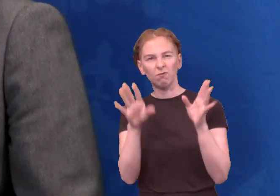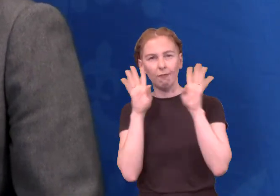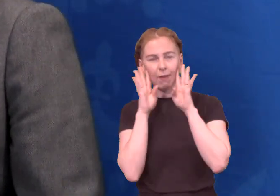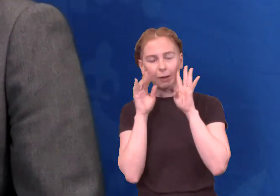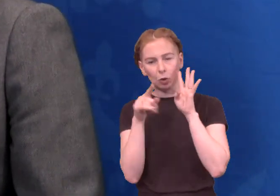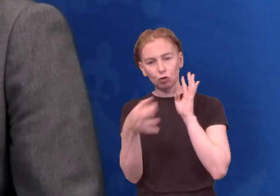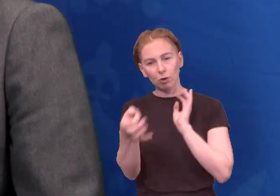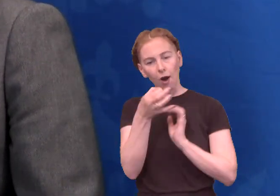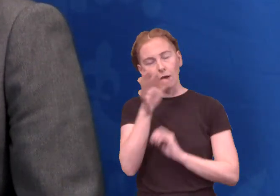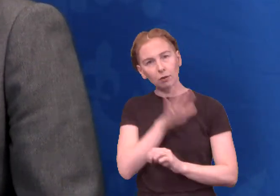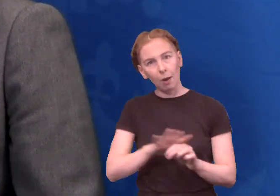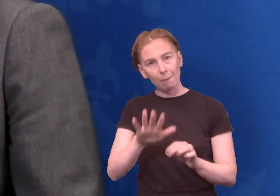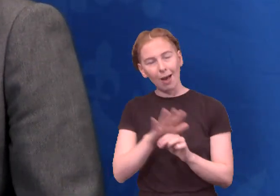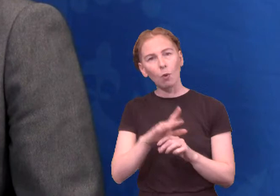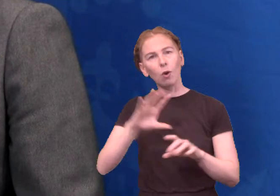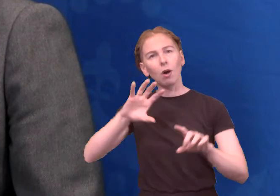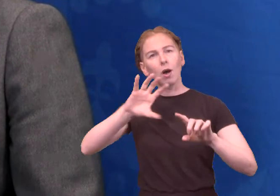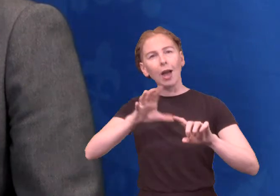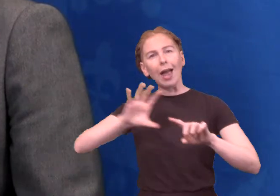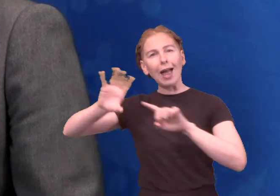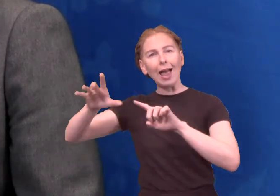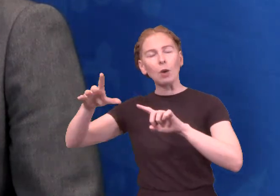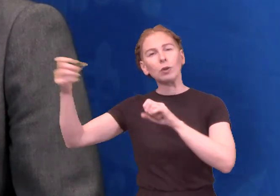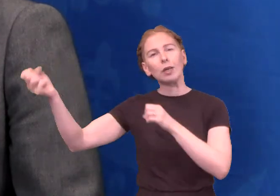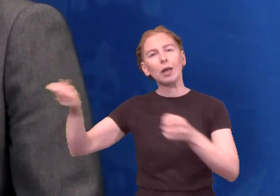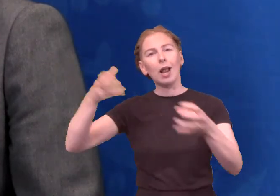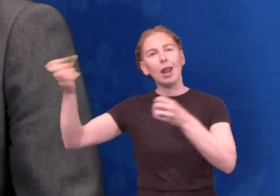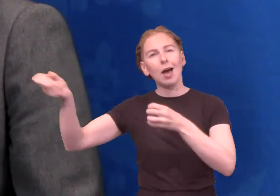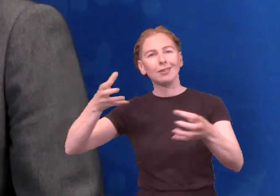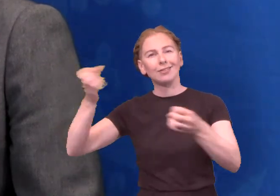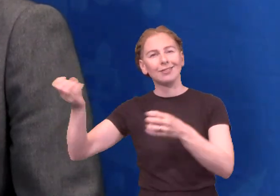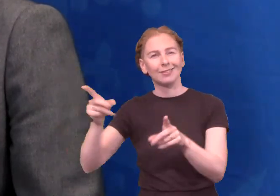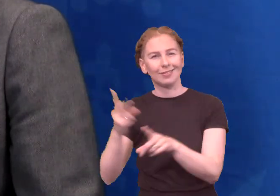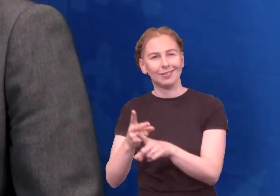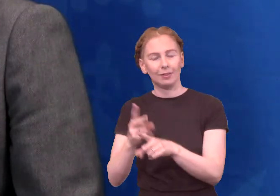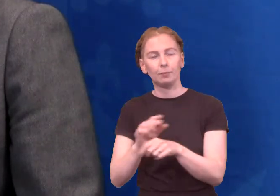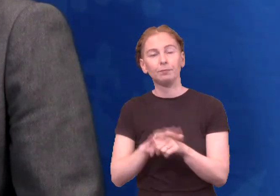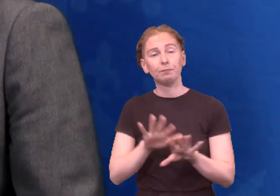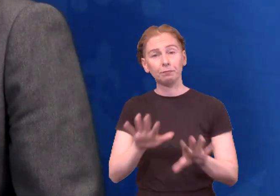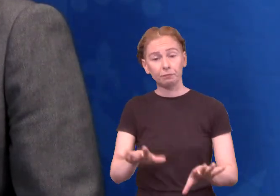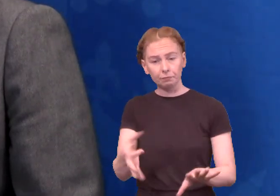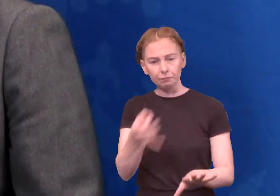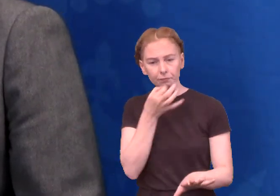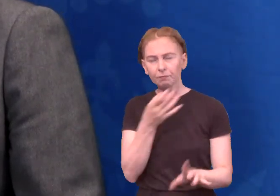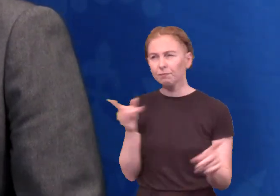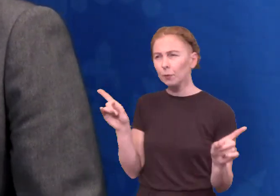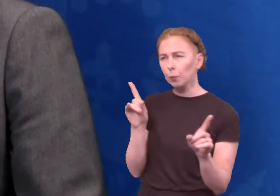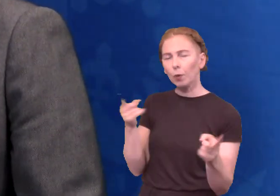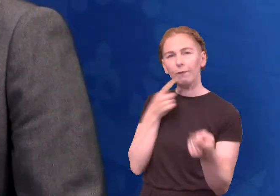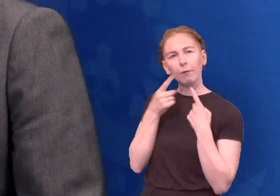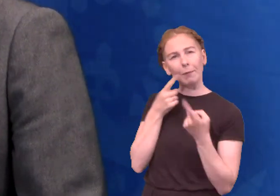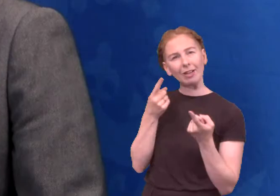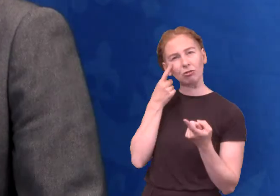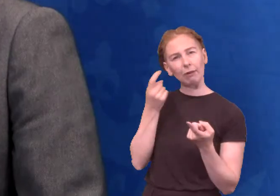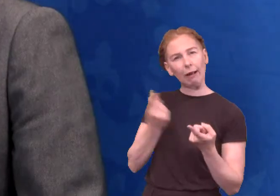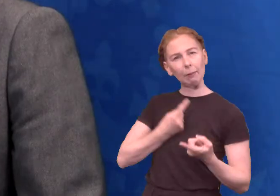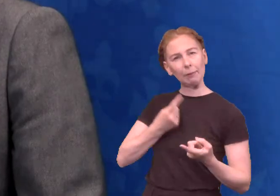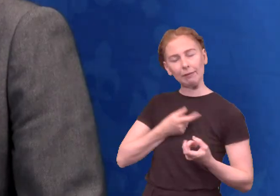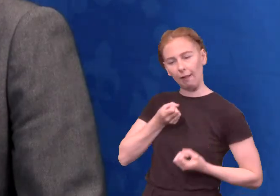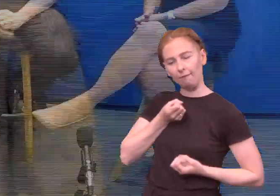She's asking what exact kind of help and information can the public give to help inform on these drug